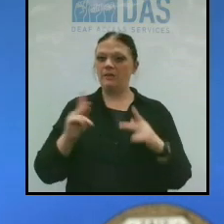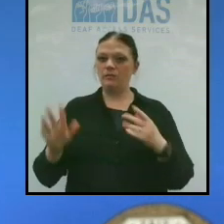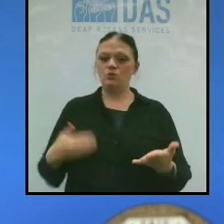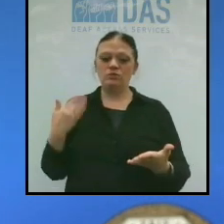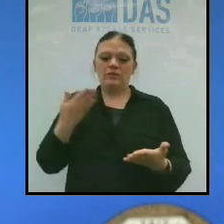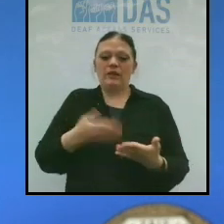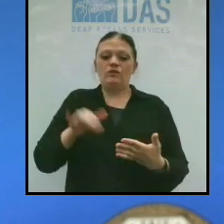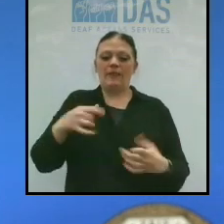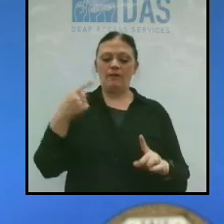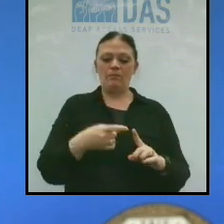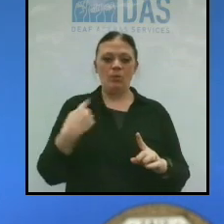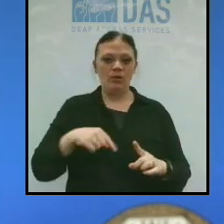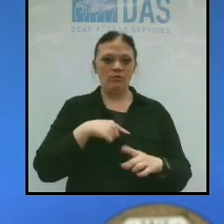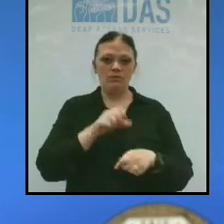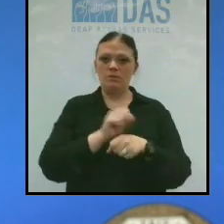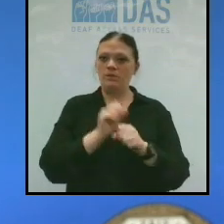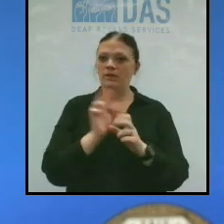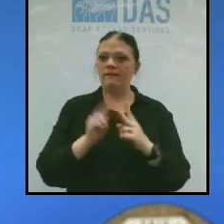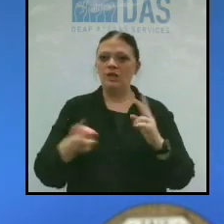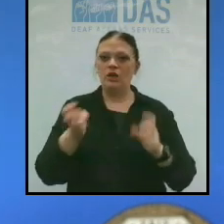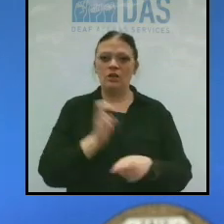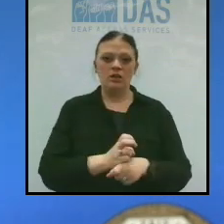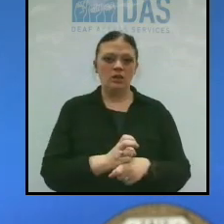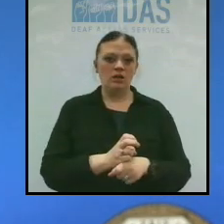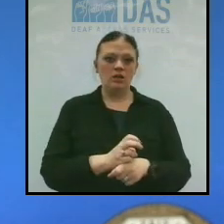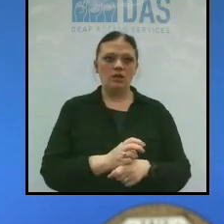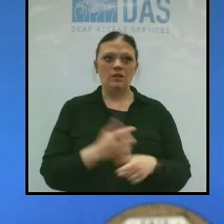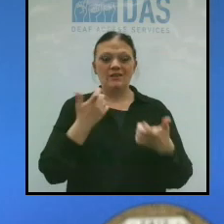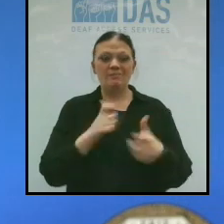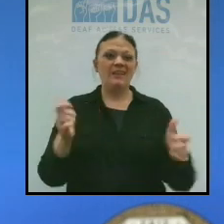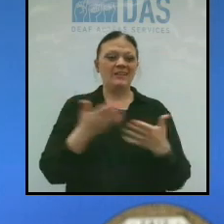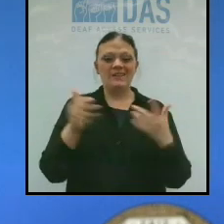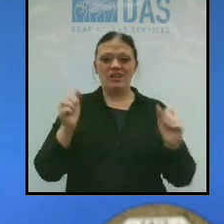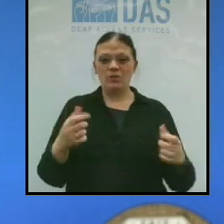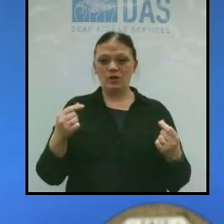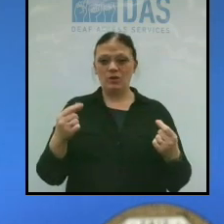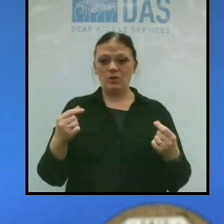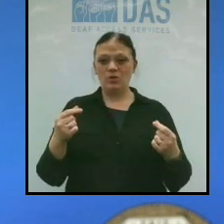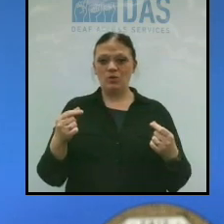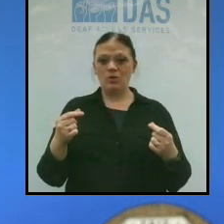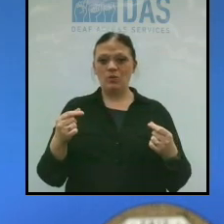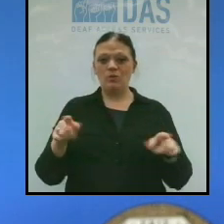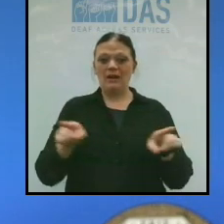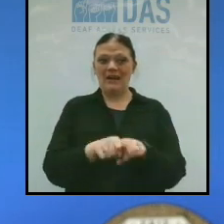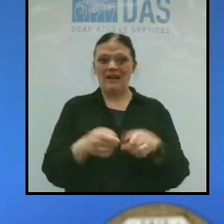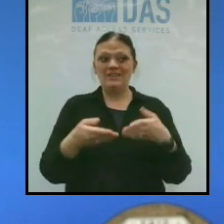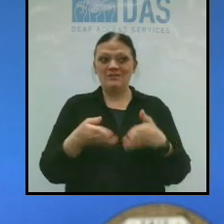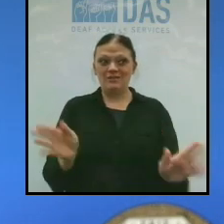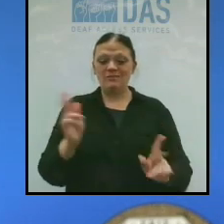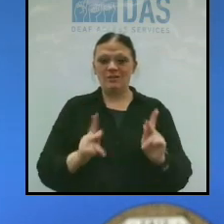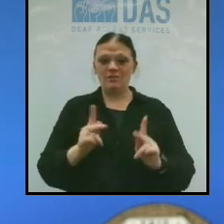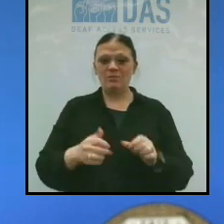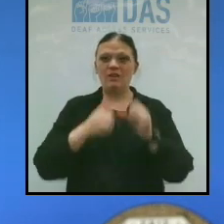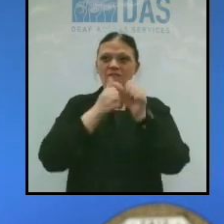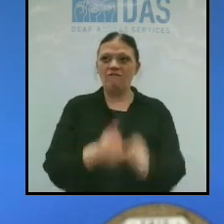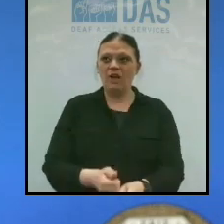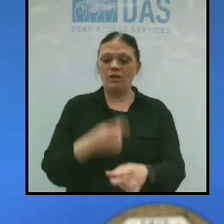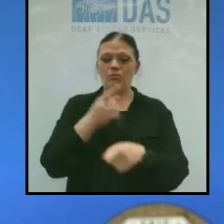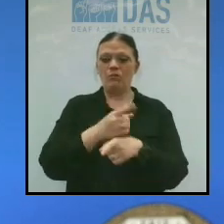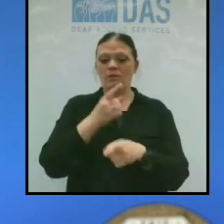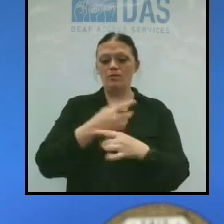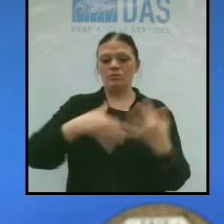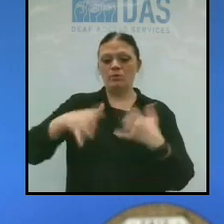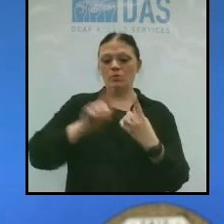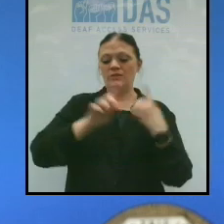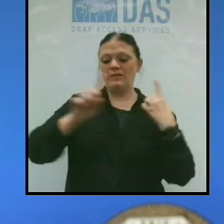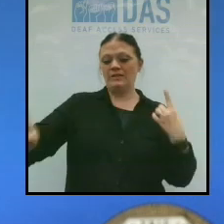We've all been working very hard. But the biggest thing that we can do is, as a public, still continue to follow proper social distancing guidelines